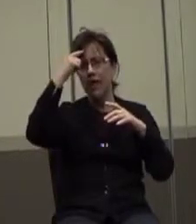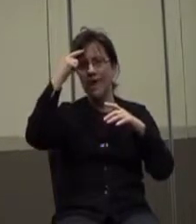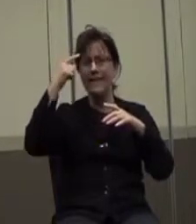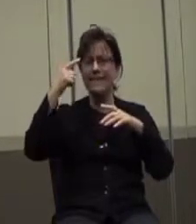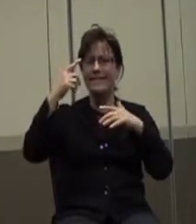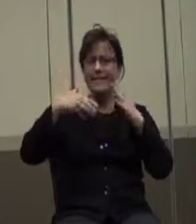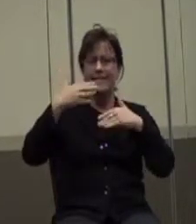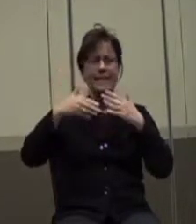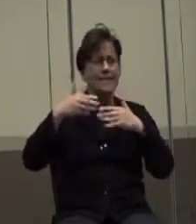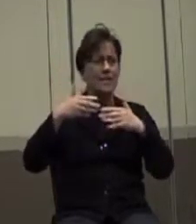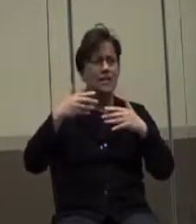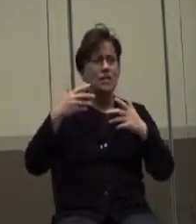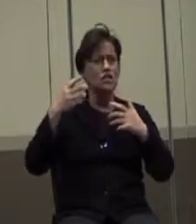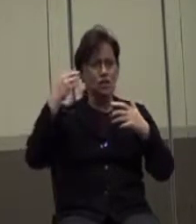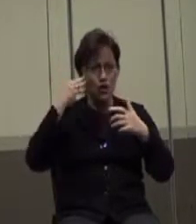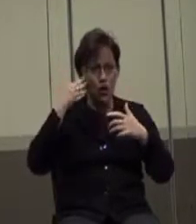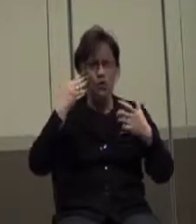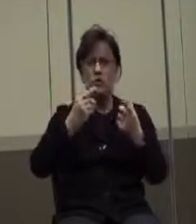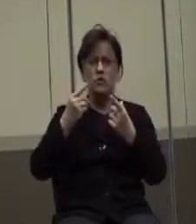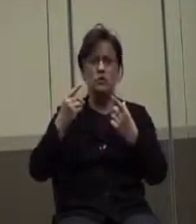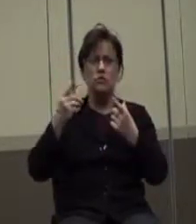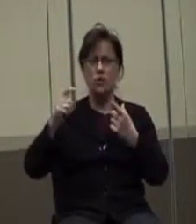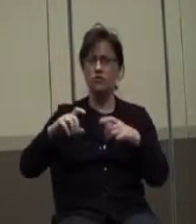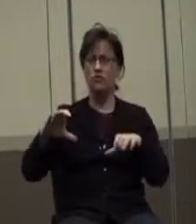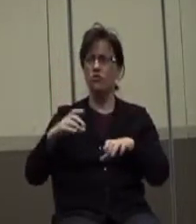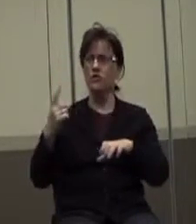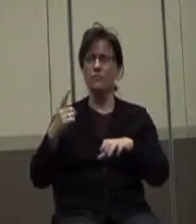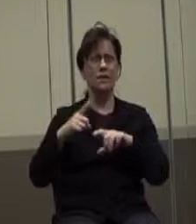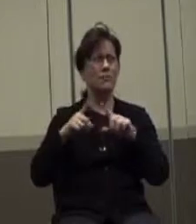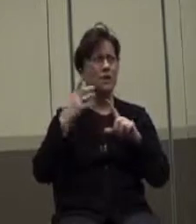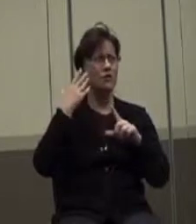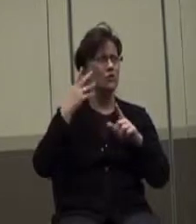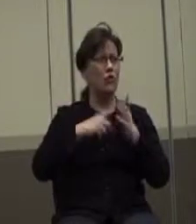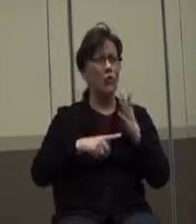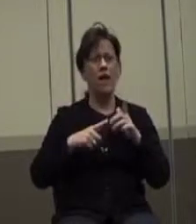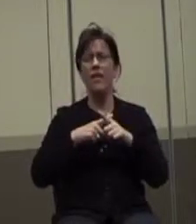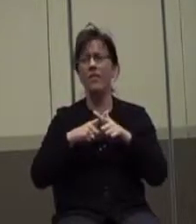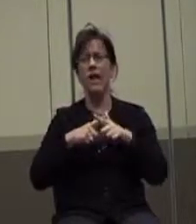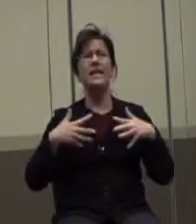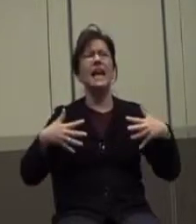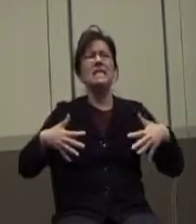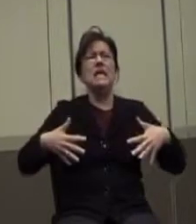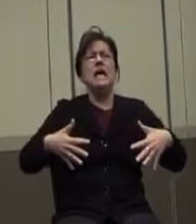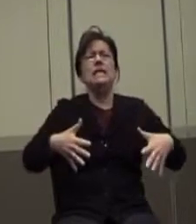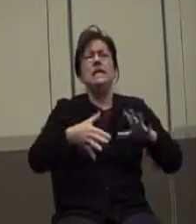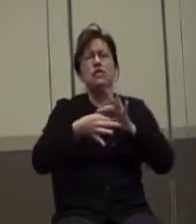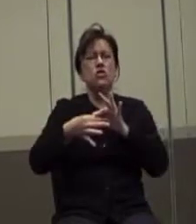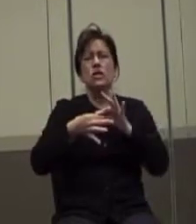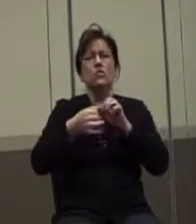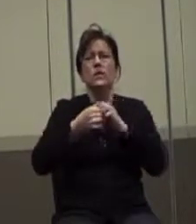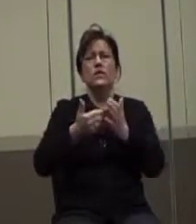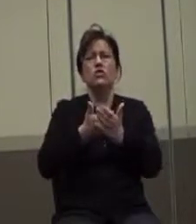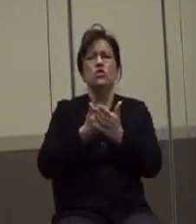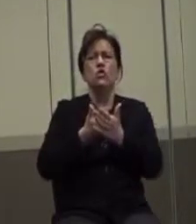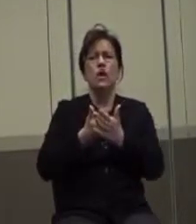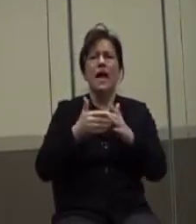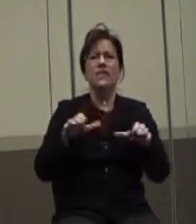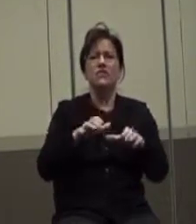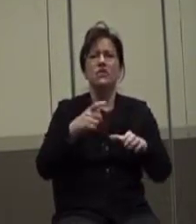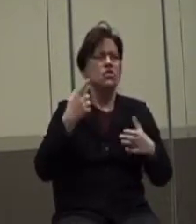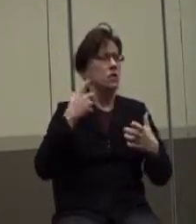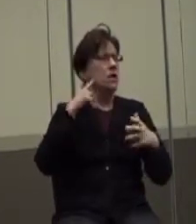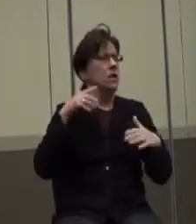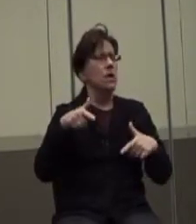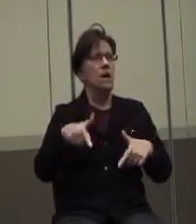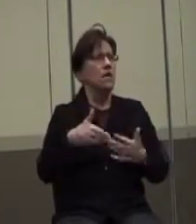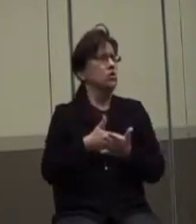able to, she knows that there's something that she should be doing, but not being able to. And also the anxiety associated with that new activity. She's already anticipating, well,